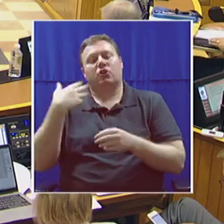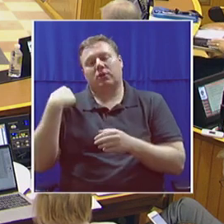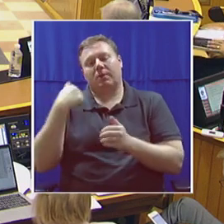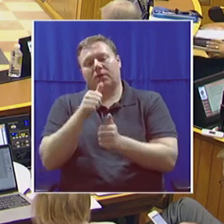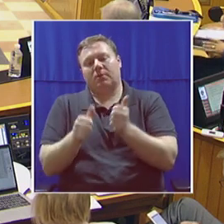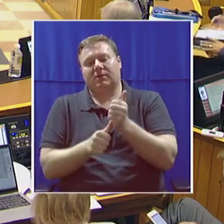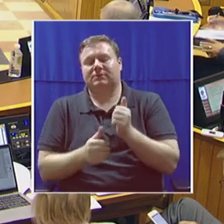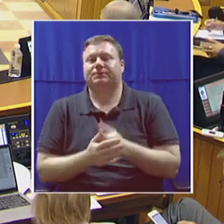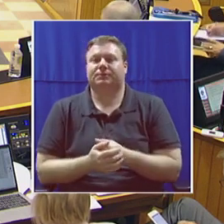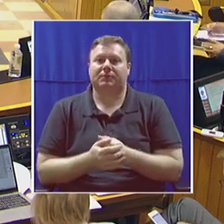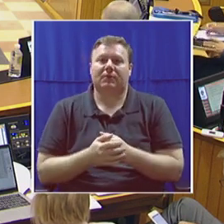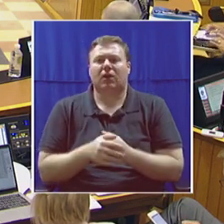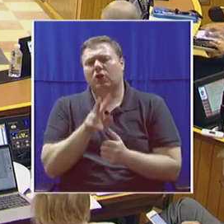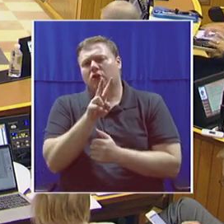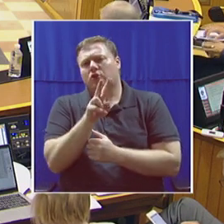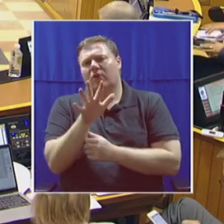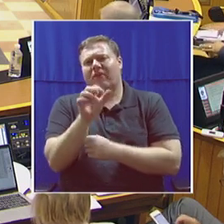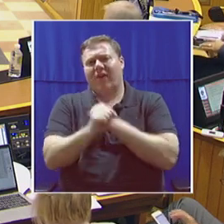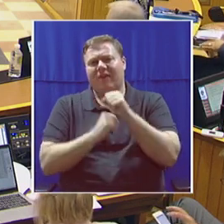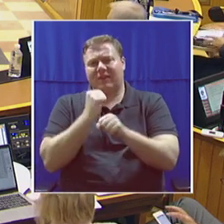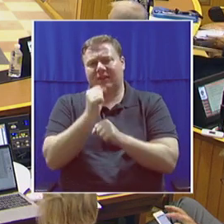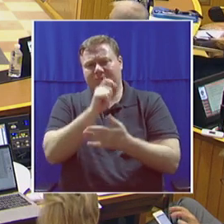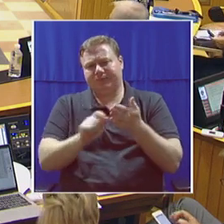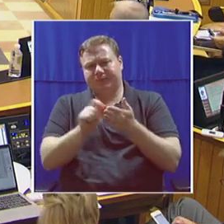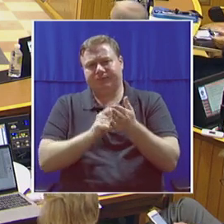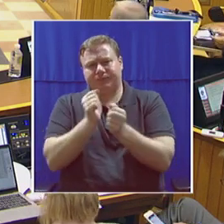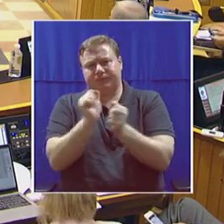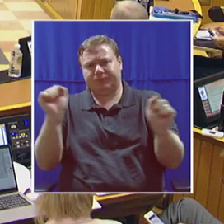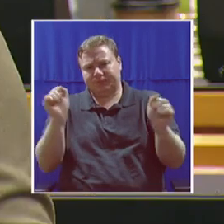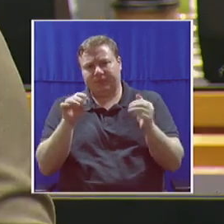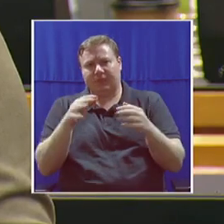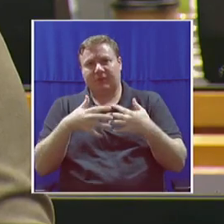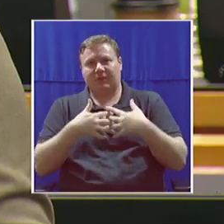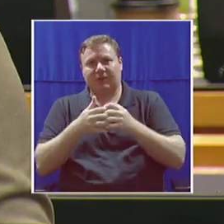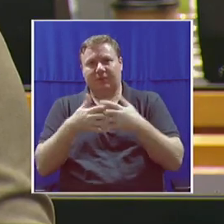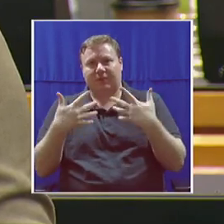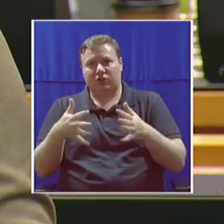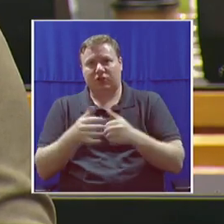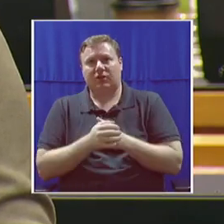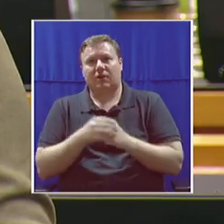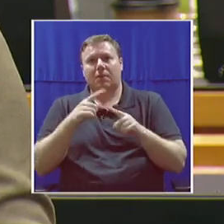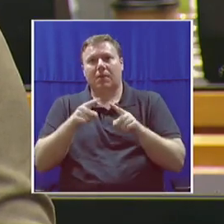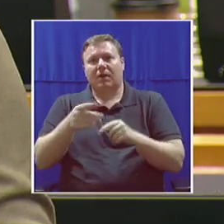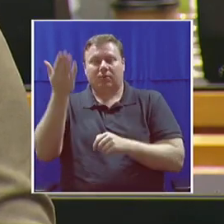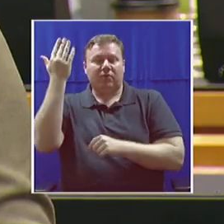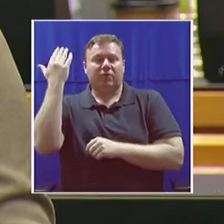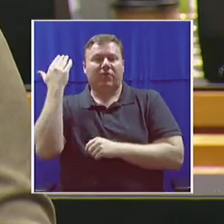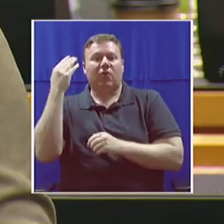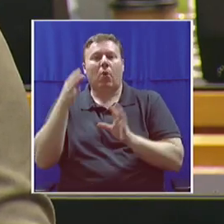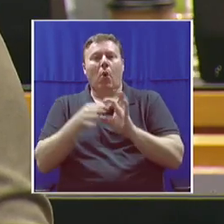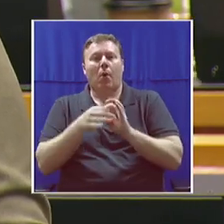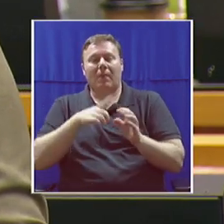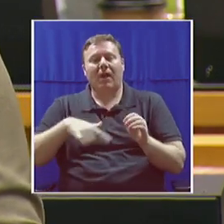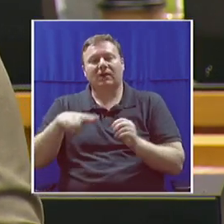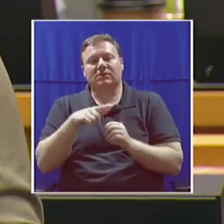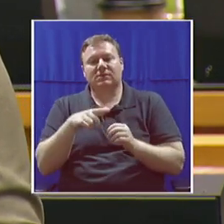25 years since the Democratic order was established but still today in the former homelands access to land and occupation of